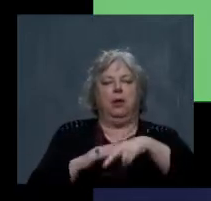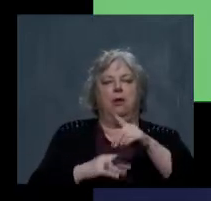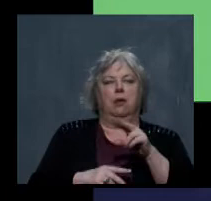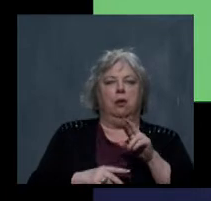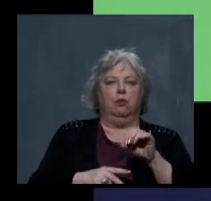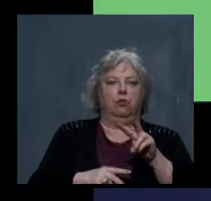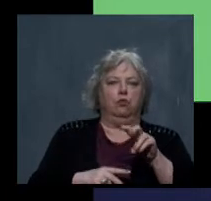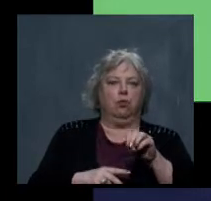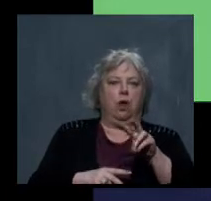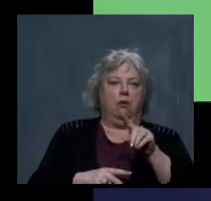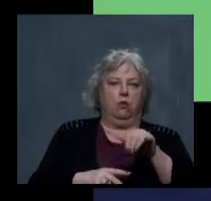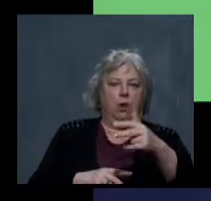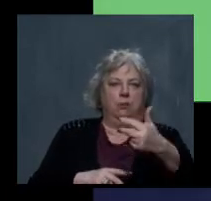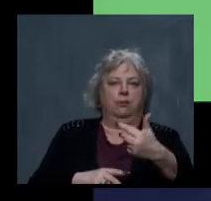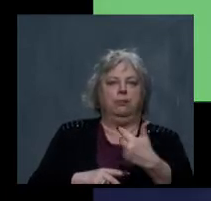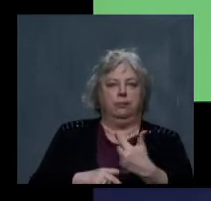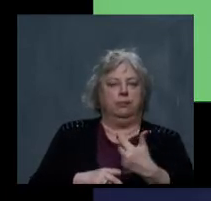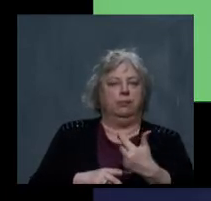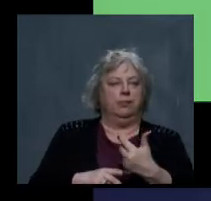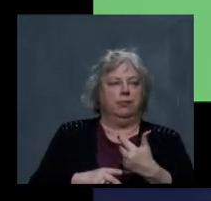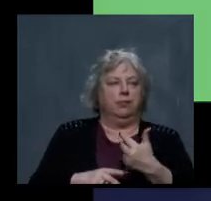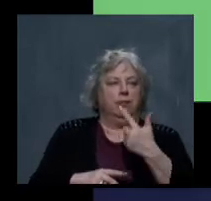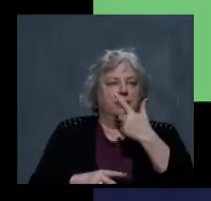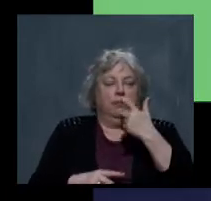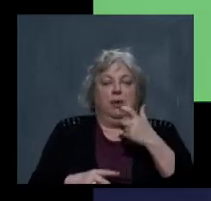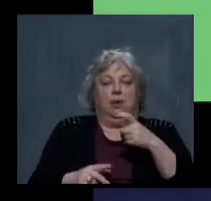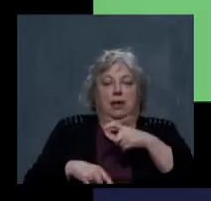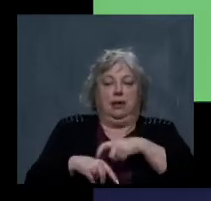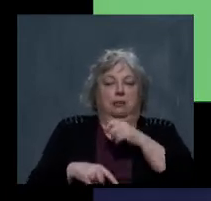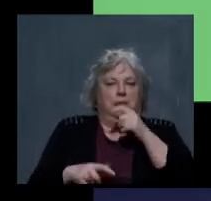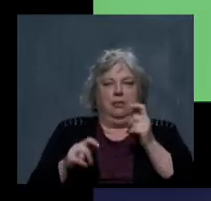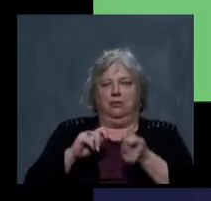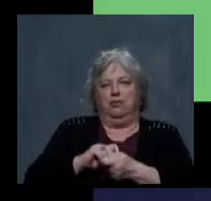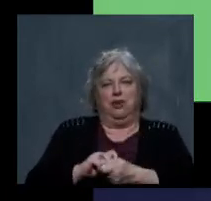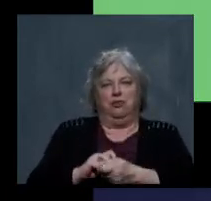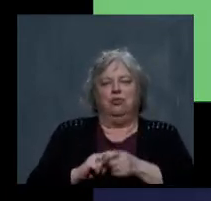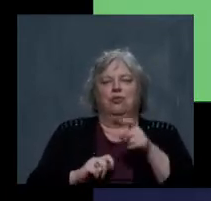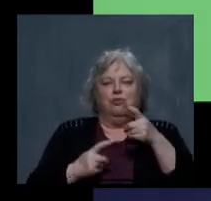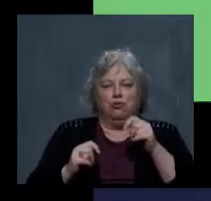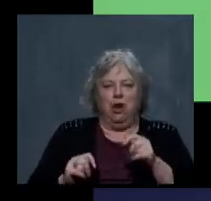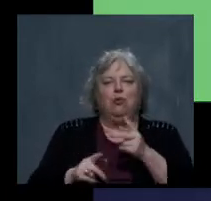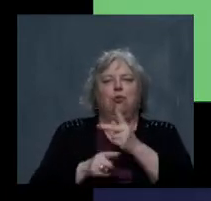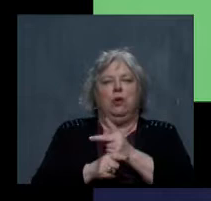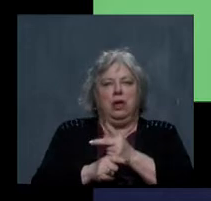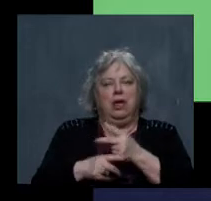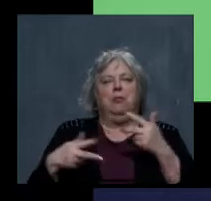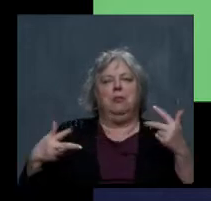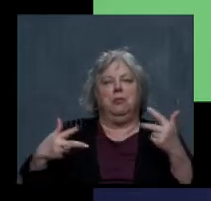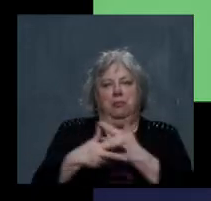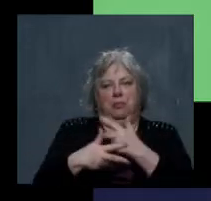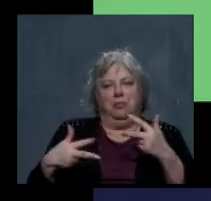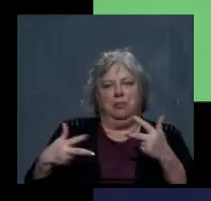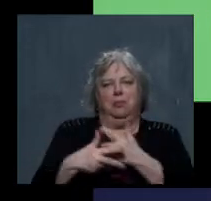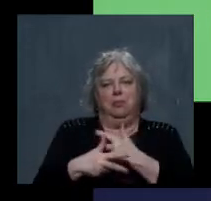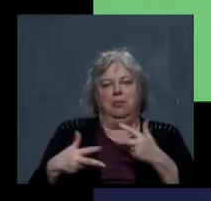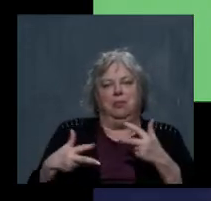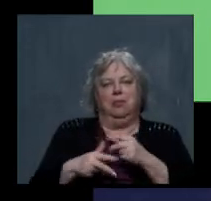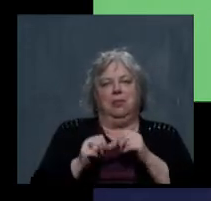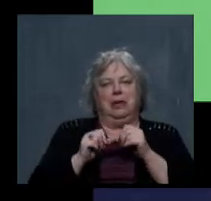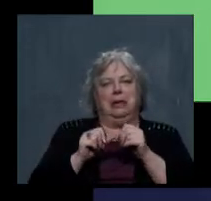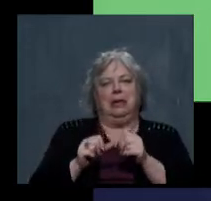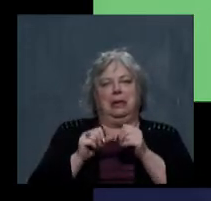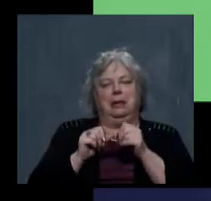because we're not changing any timing. We are trying to, you know, keep the traffic moving on Cantrell. But when you do